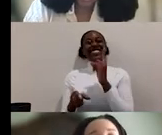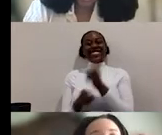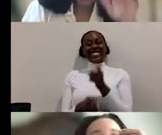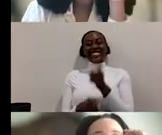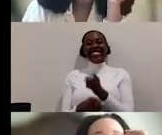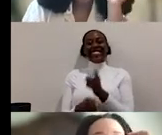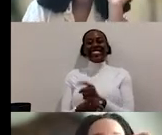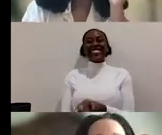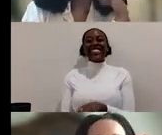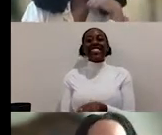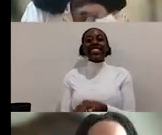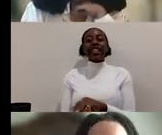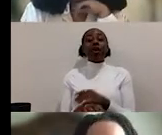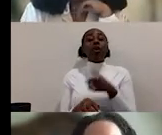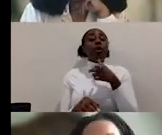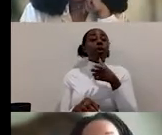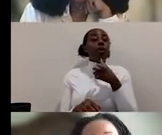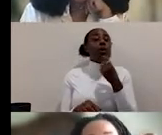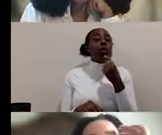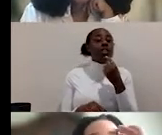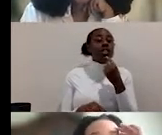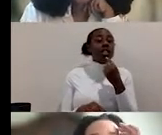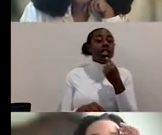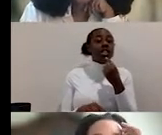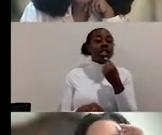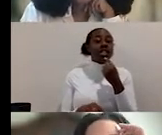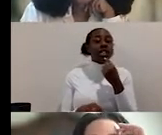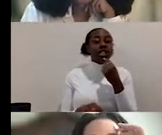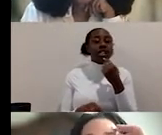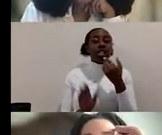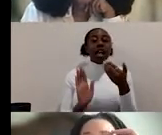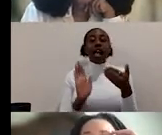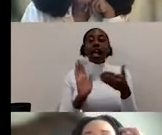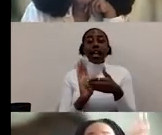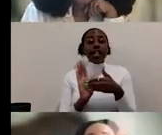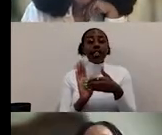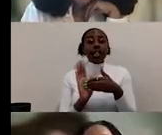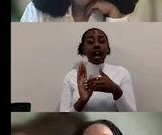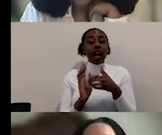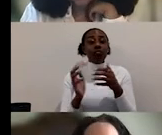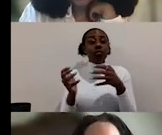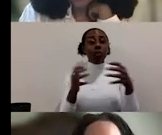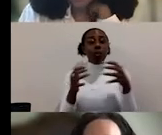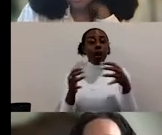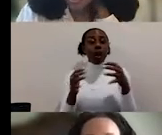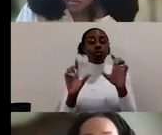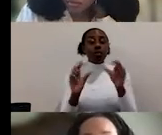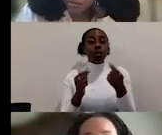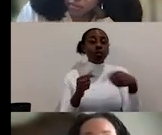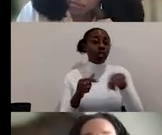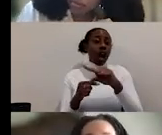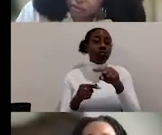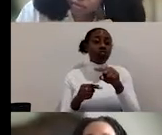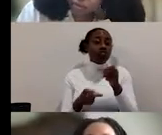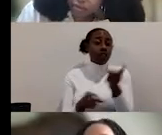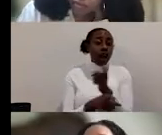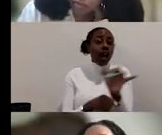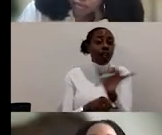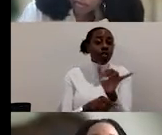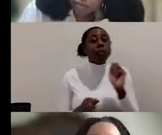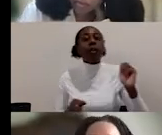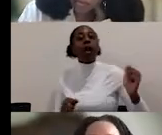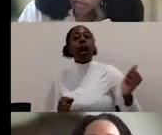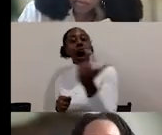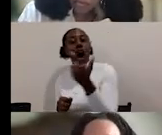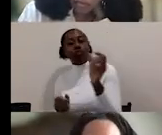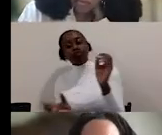the person who said anti-war groups, you're also correct. It was just all encompassing, right? So take a